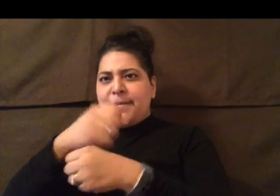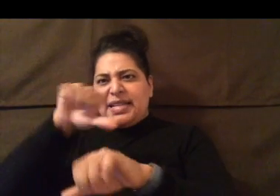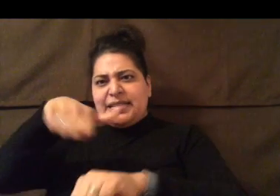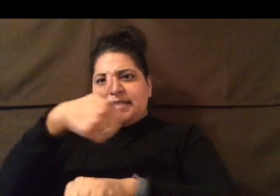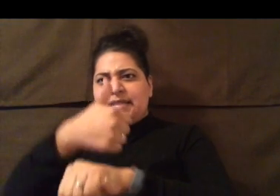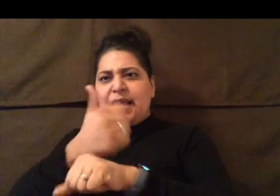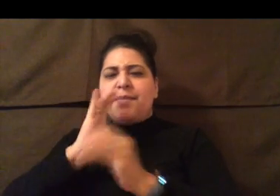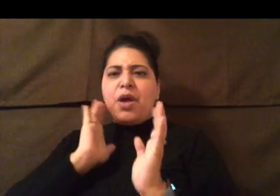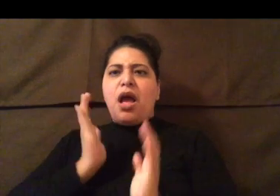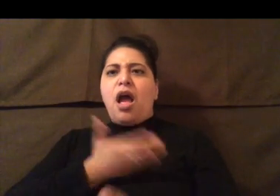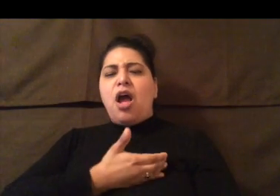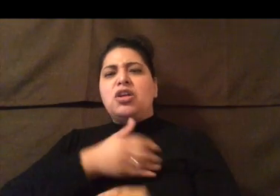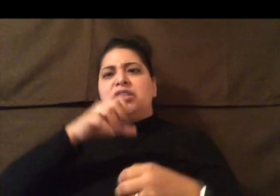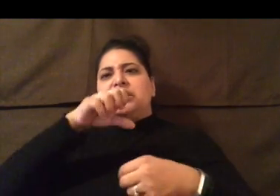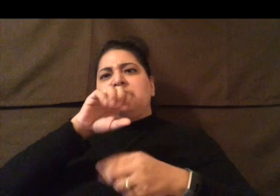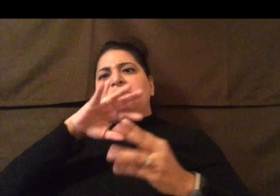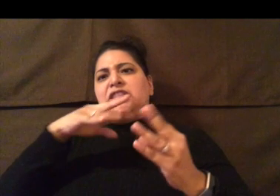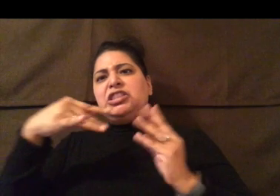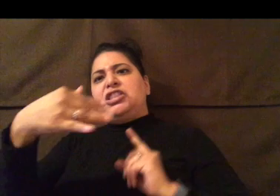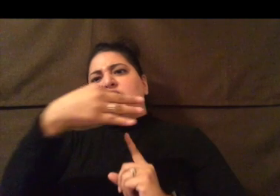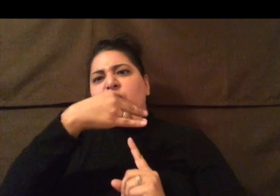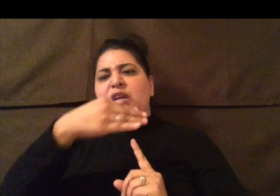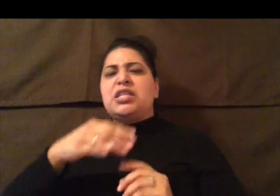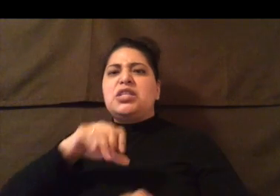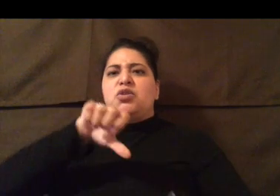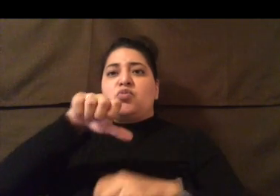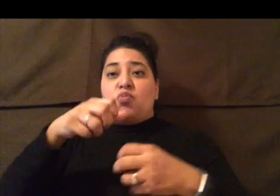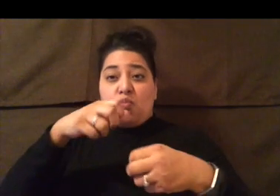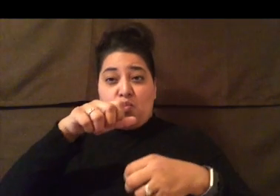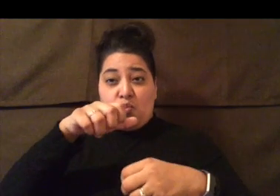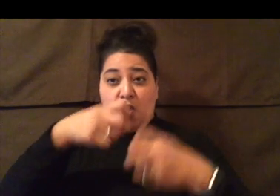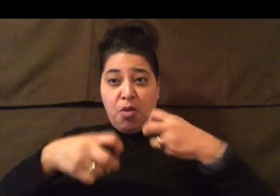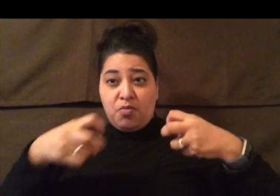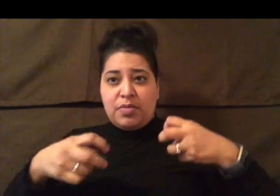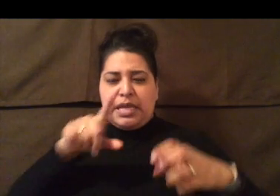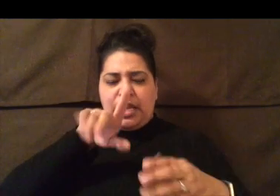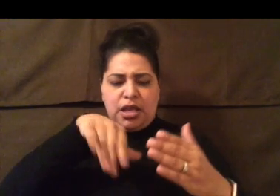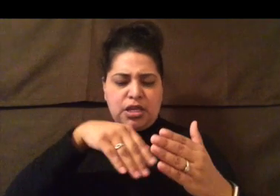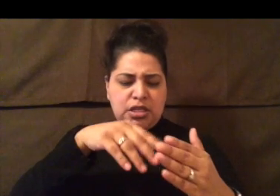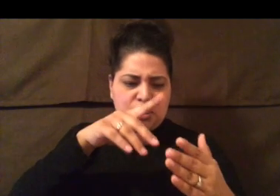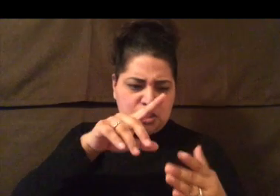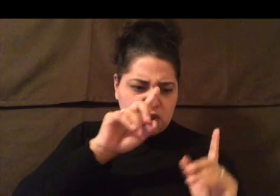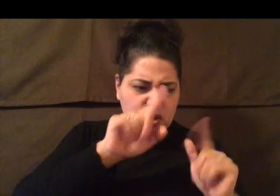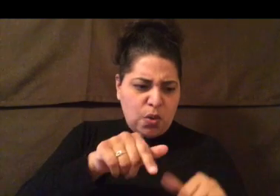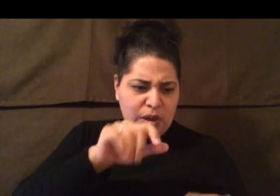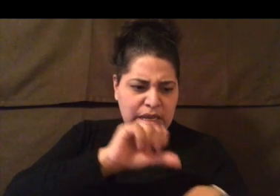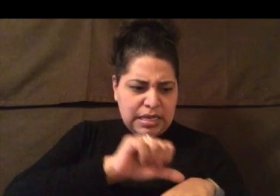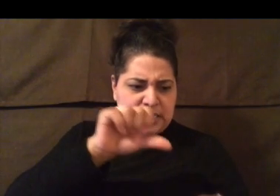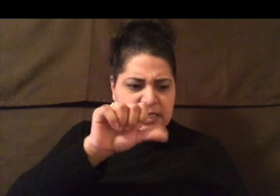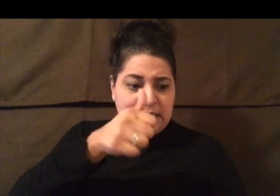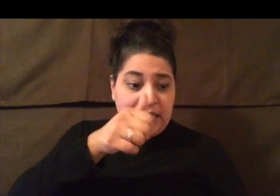let's make our situation equation. He went at 10:25.